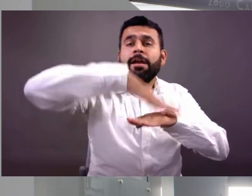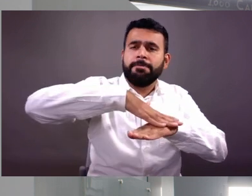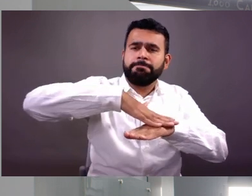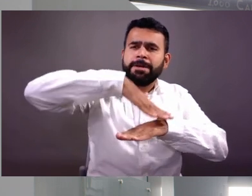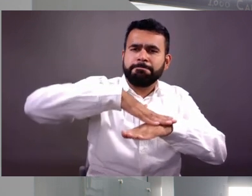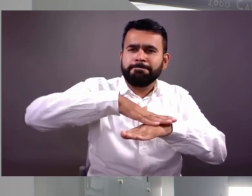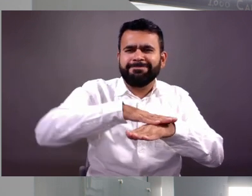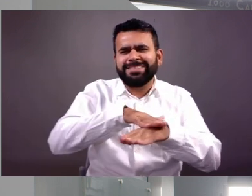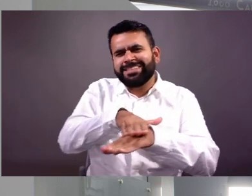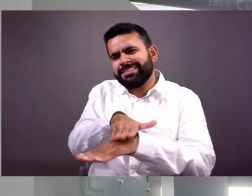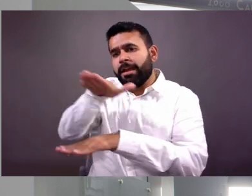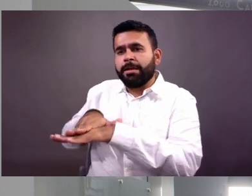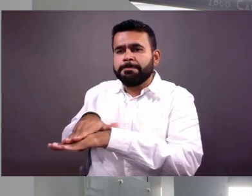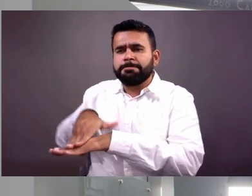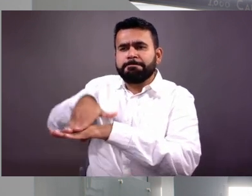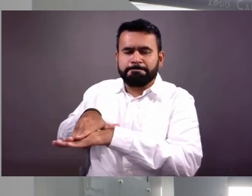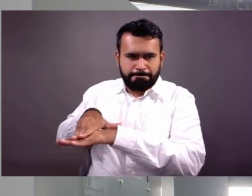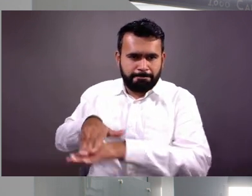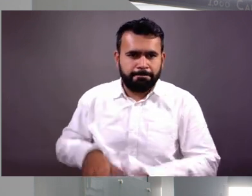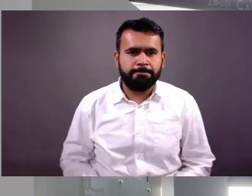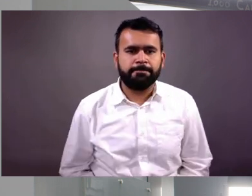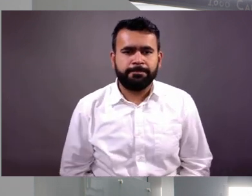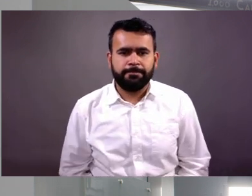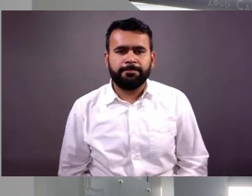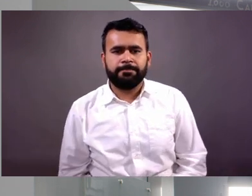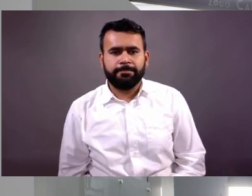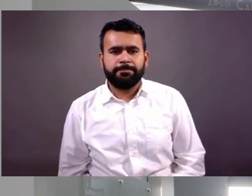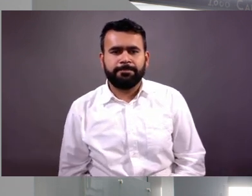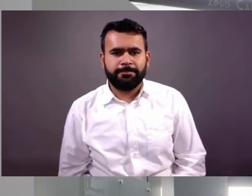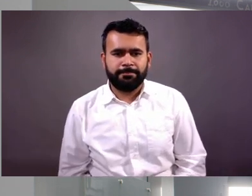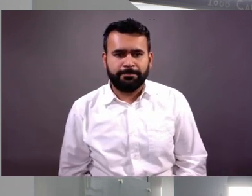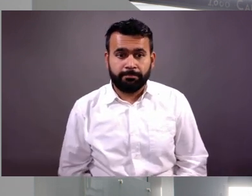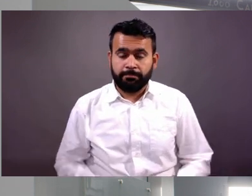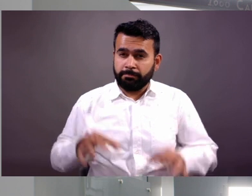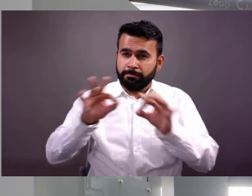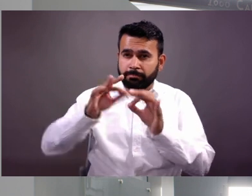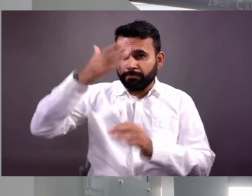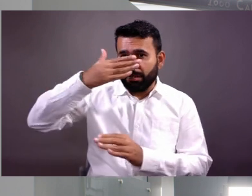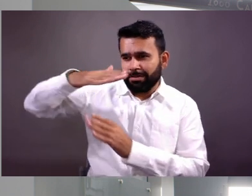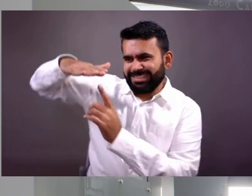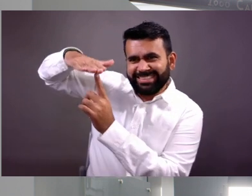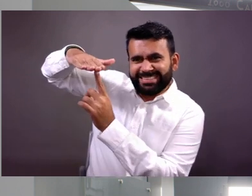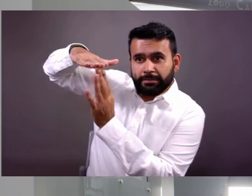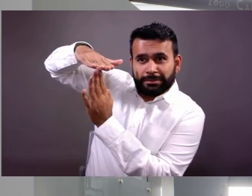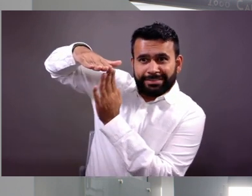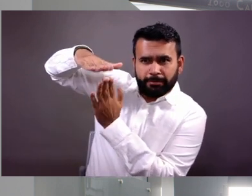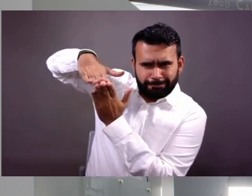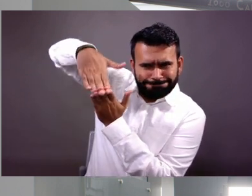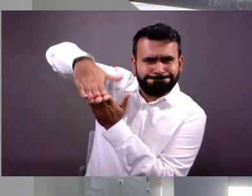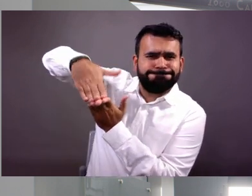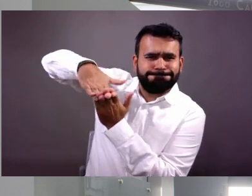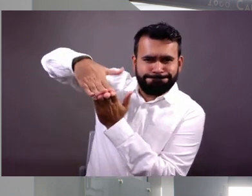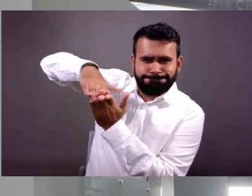tap, slow, tap, and really be heavy with that foot. So when you're putting that weight on your front ball of your foot, you're using it to